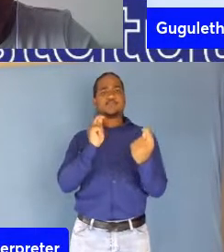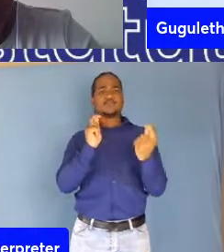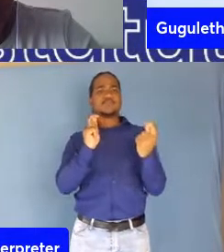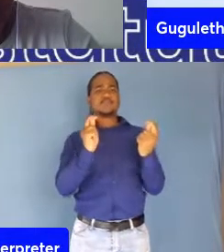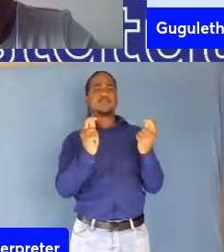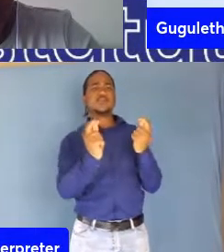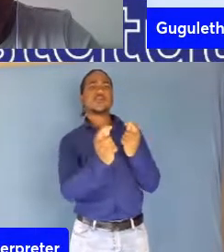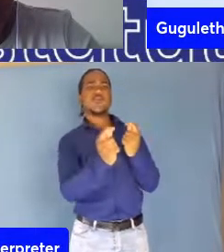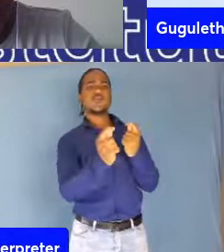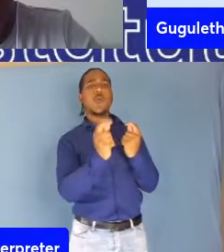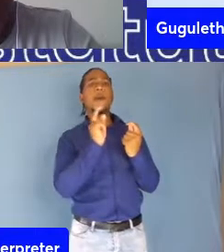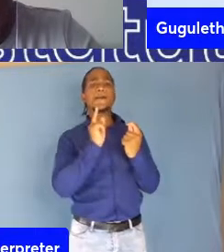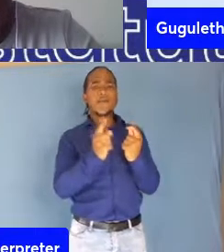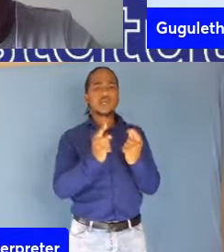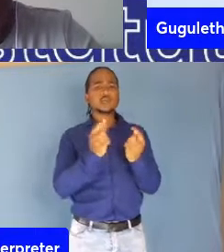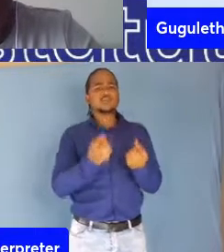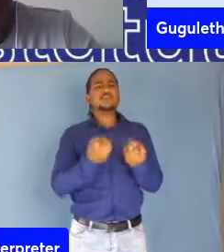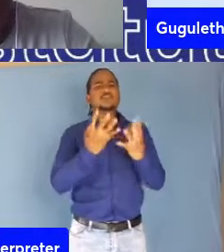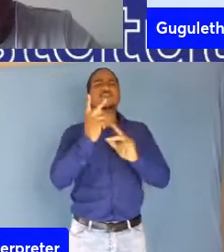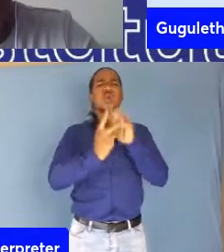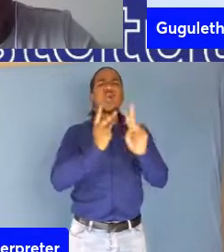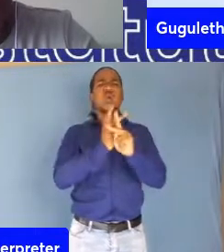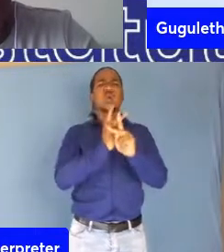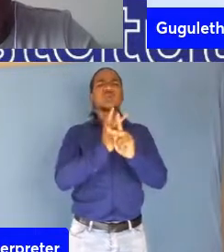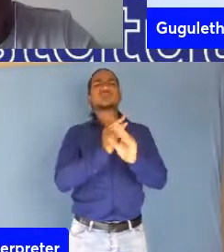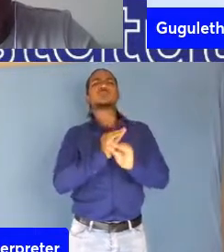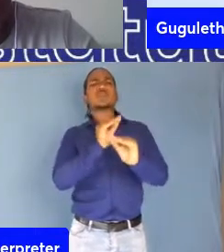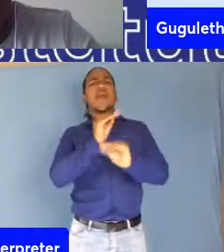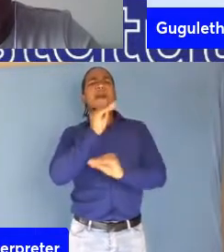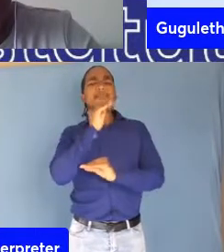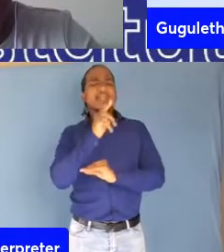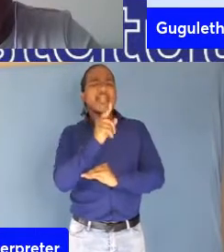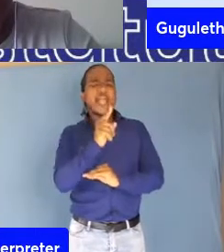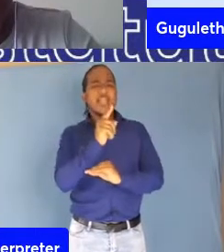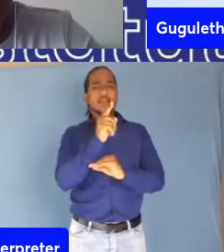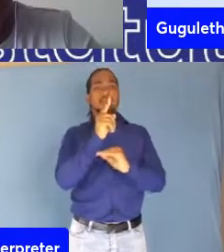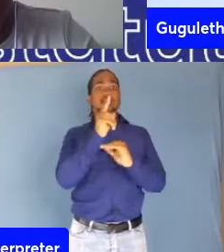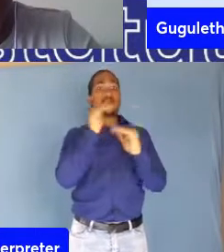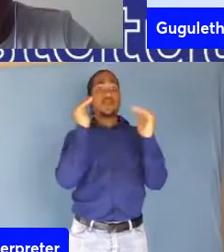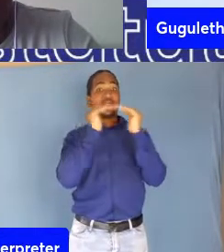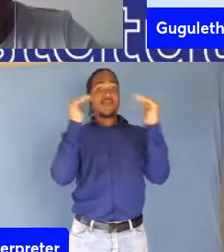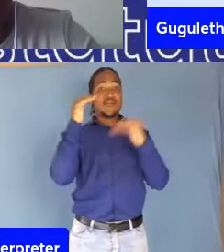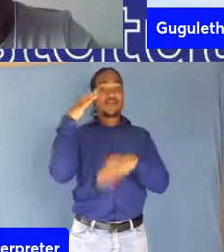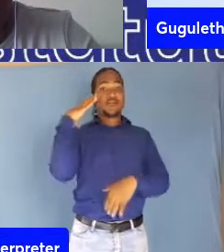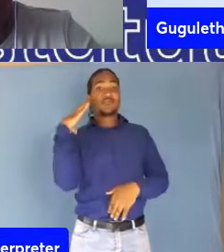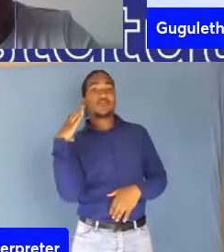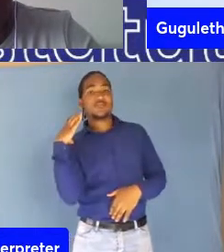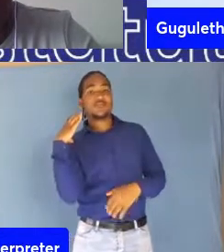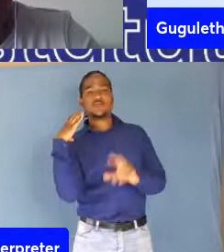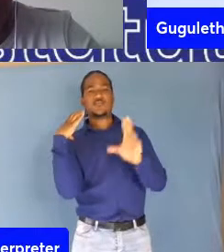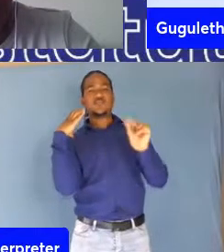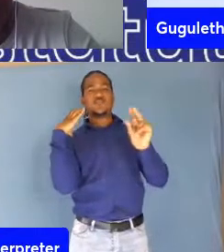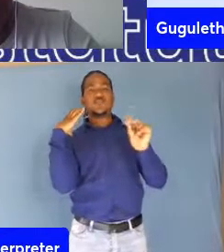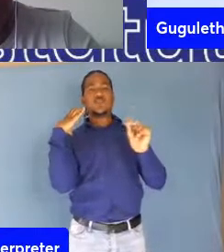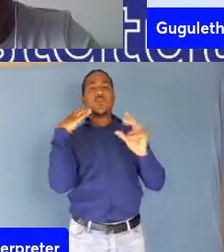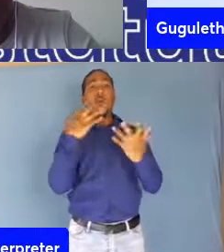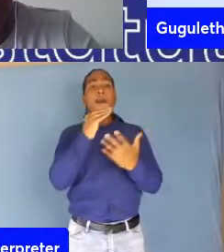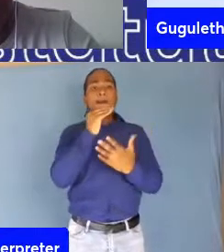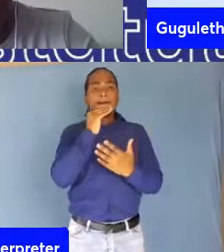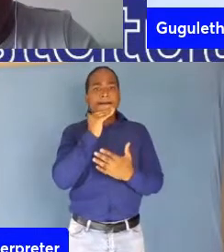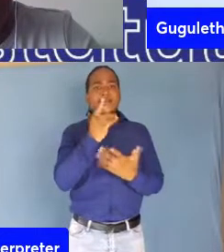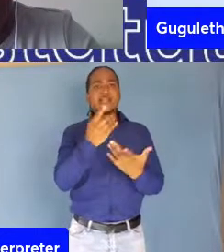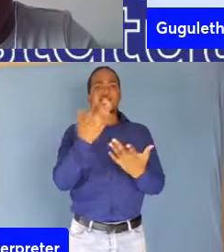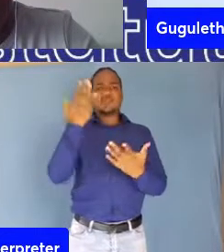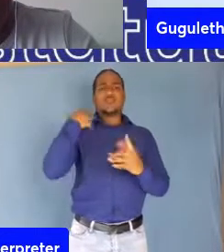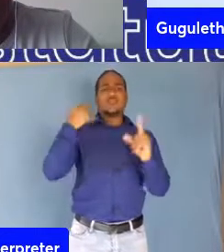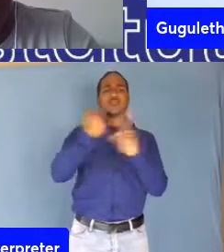provide recourse, which I think is a big unfair burden, which, because you've been abused and something has been taken away from you